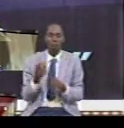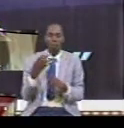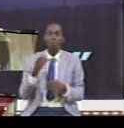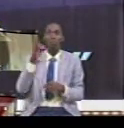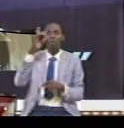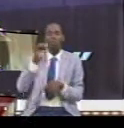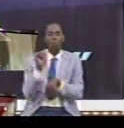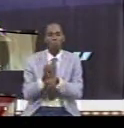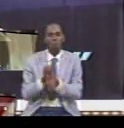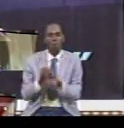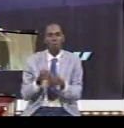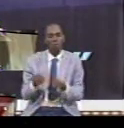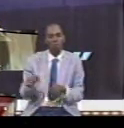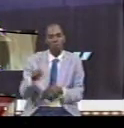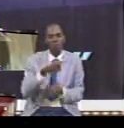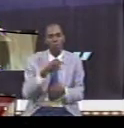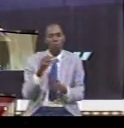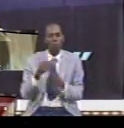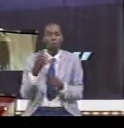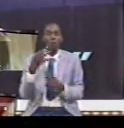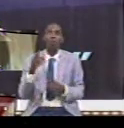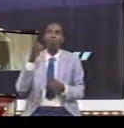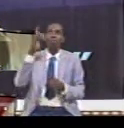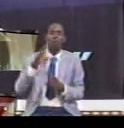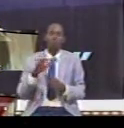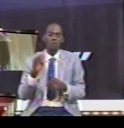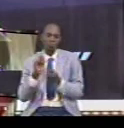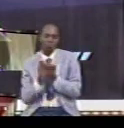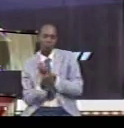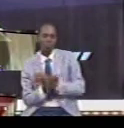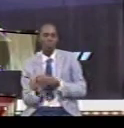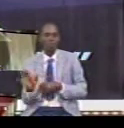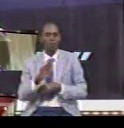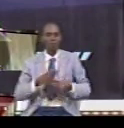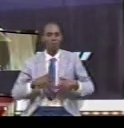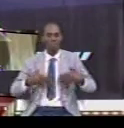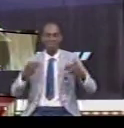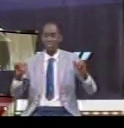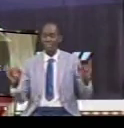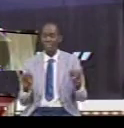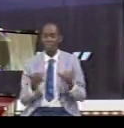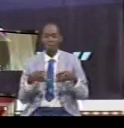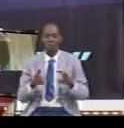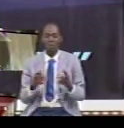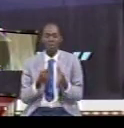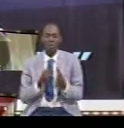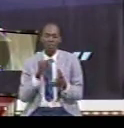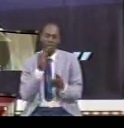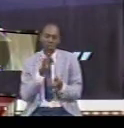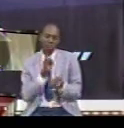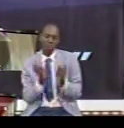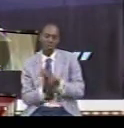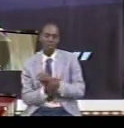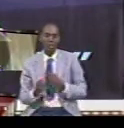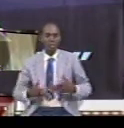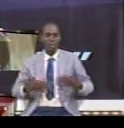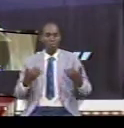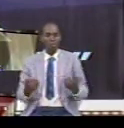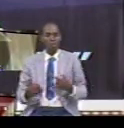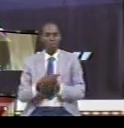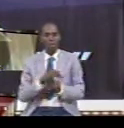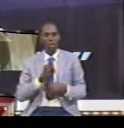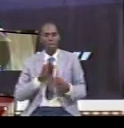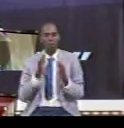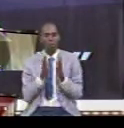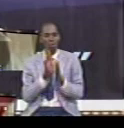word of God transformed and changed their lives the same way it is changing lives today. And I pray that your neighbors will see